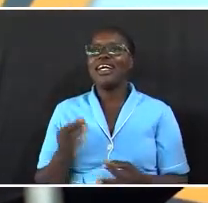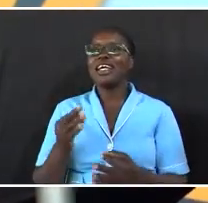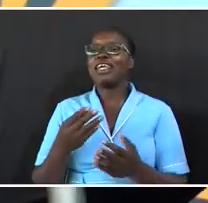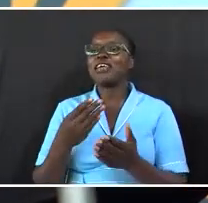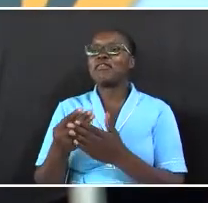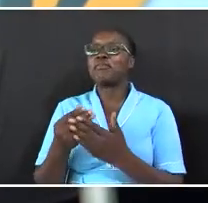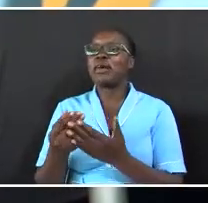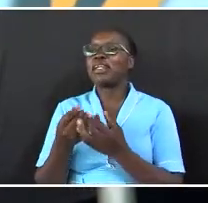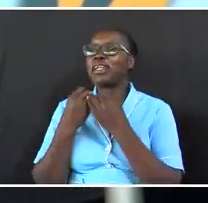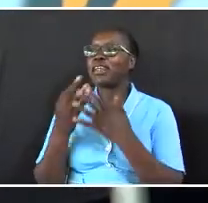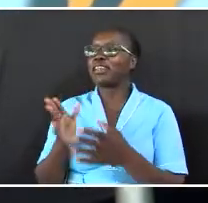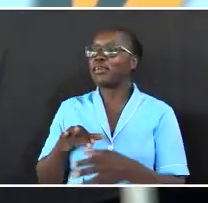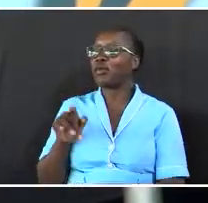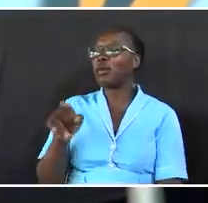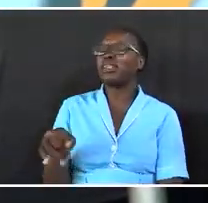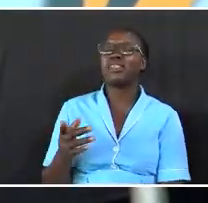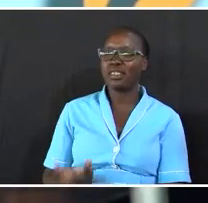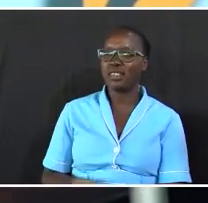people money, that woman.